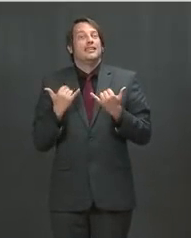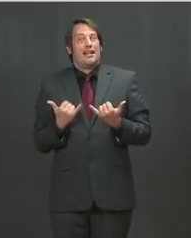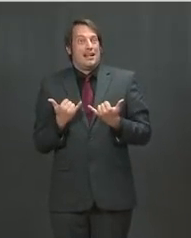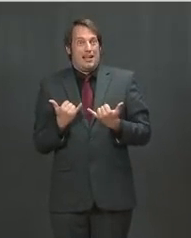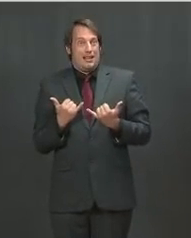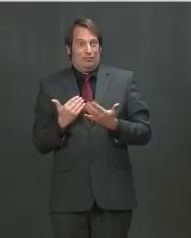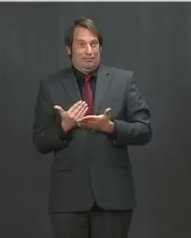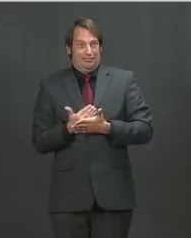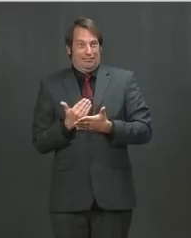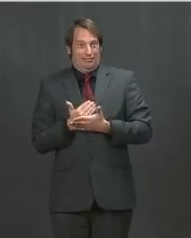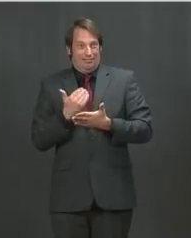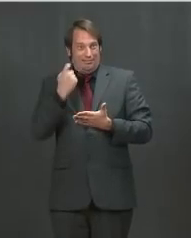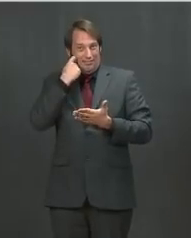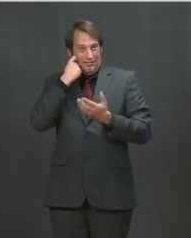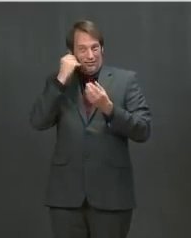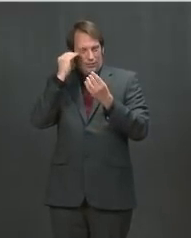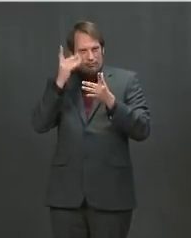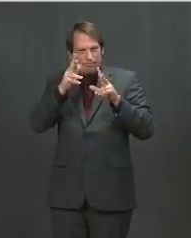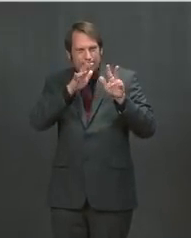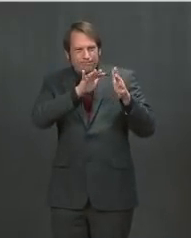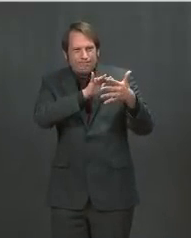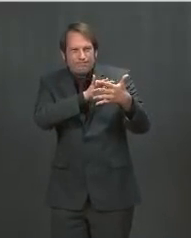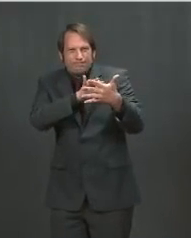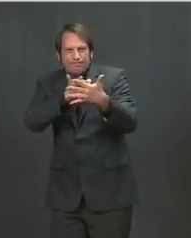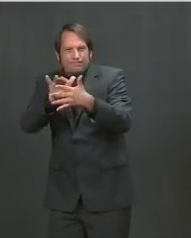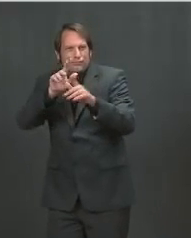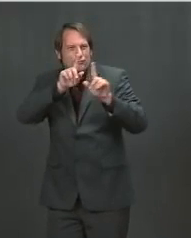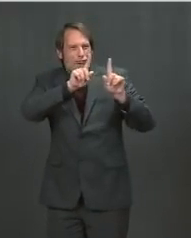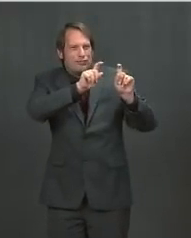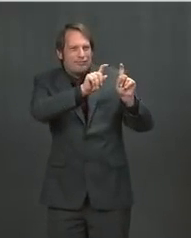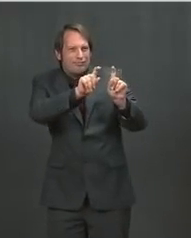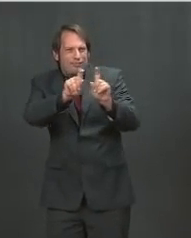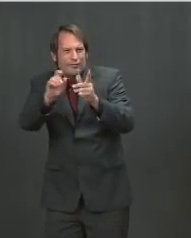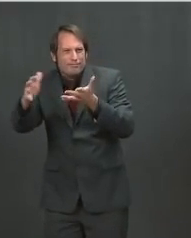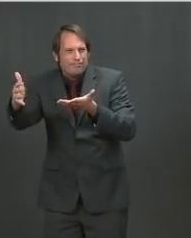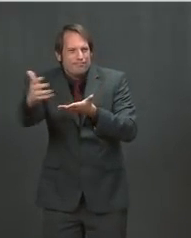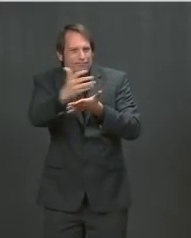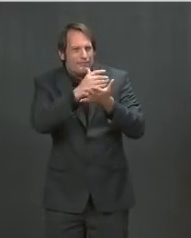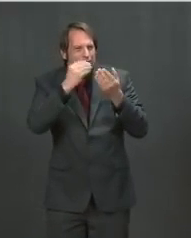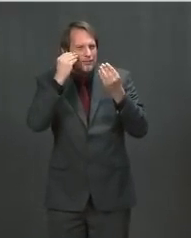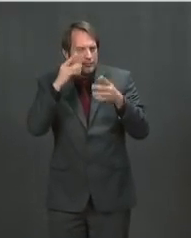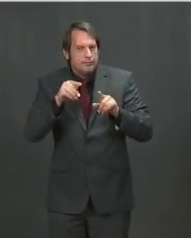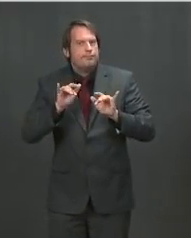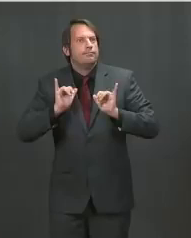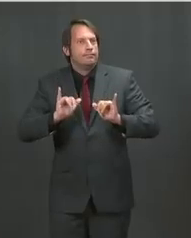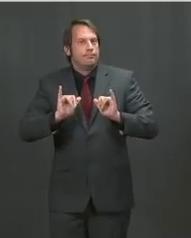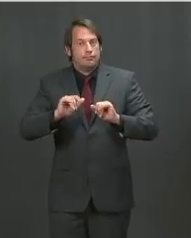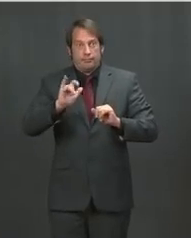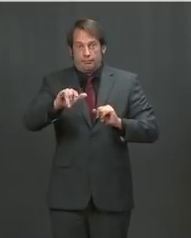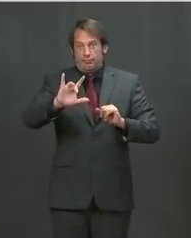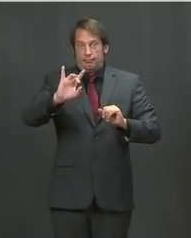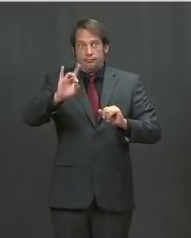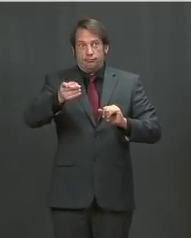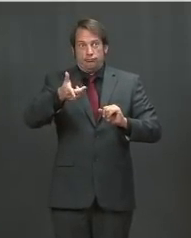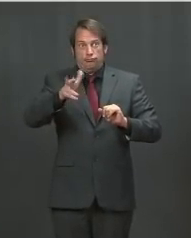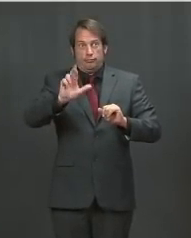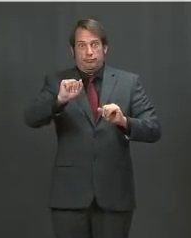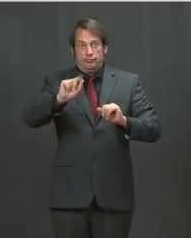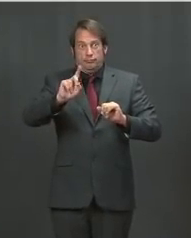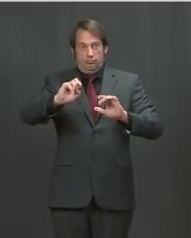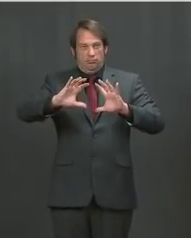survey on the impact of COVID-19 on K through 8th grade students and the state of school reopening in the